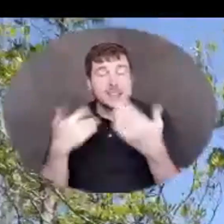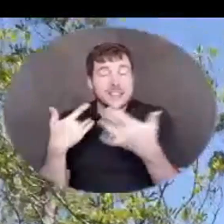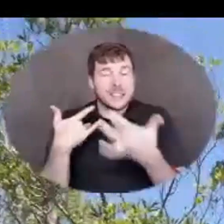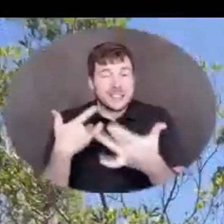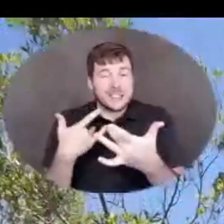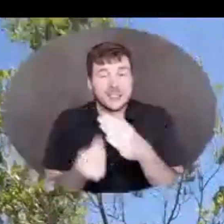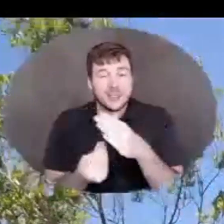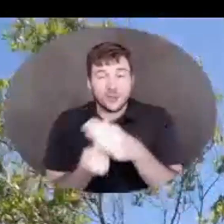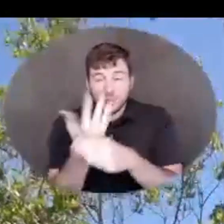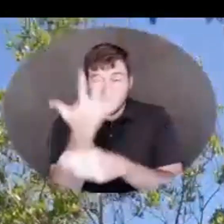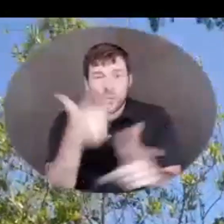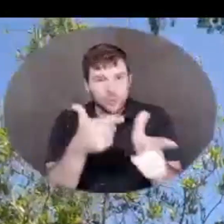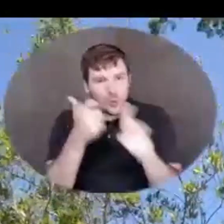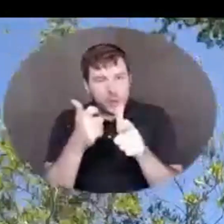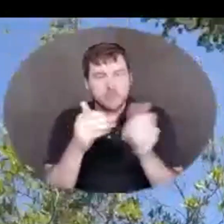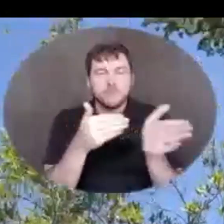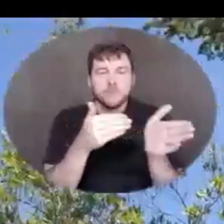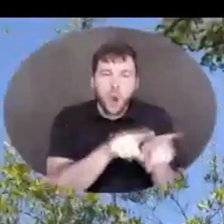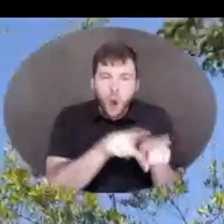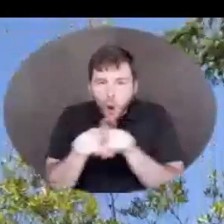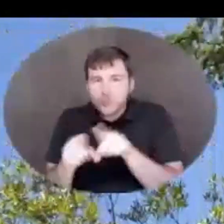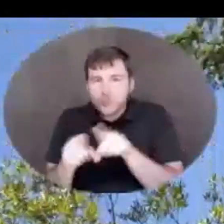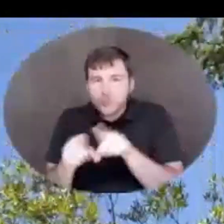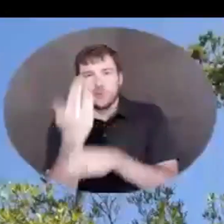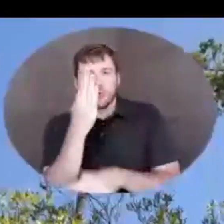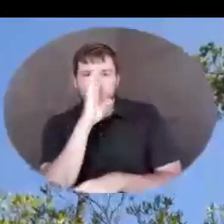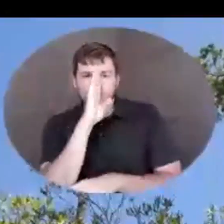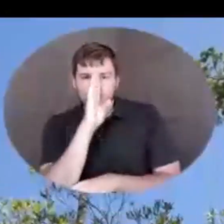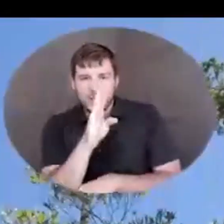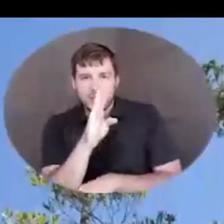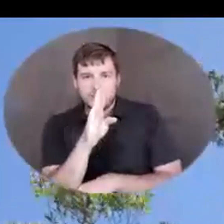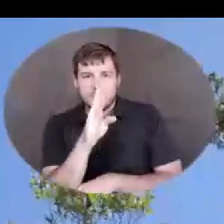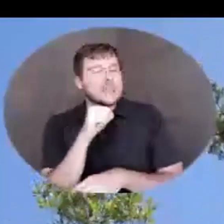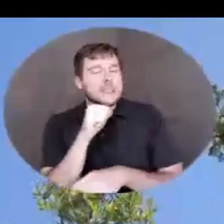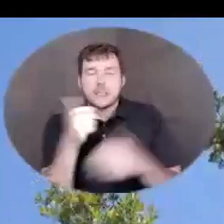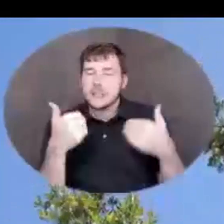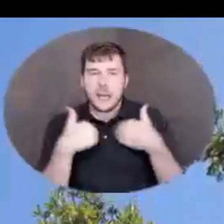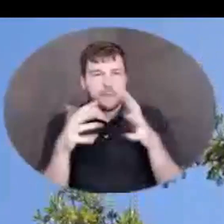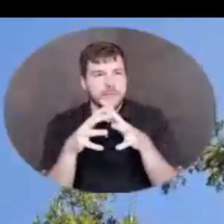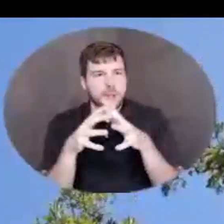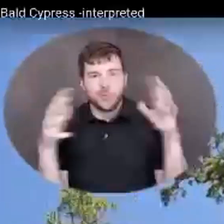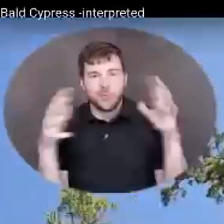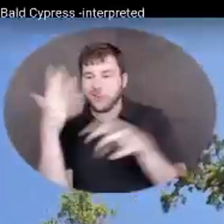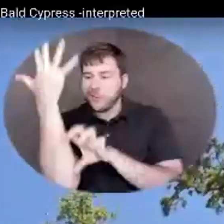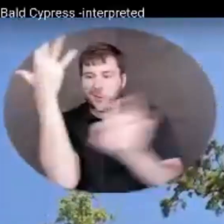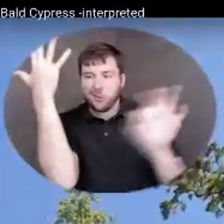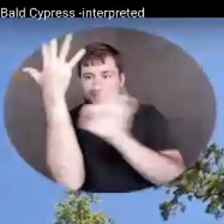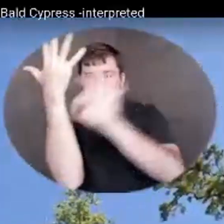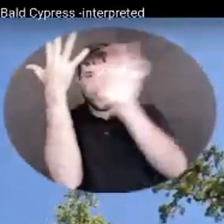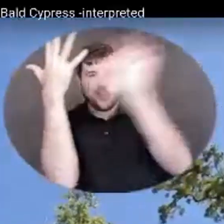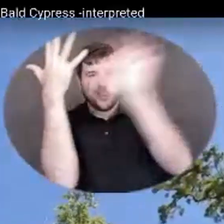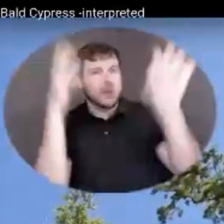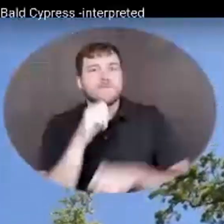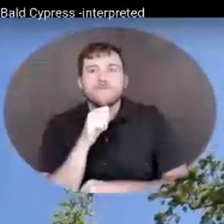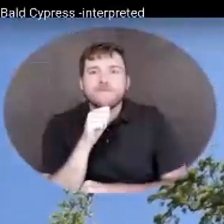very, very straight. So even up to about 30 foot up, it's very straight. There's not many main limbs to create many knots in the lumber and stuff like that.